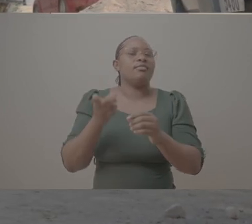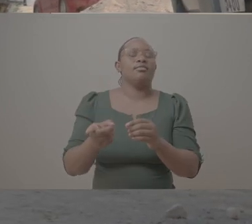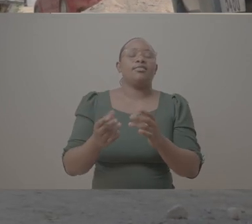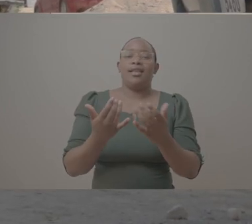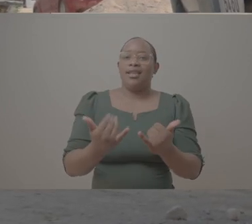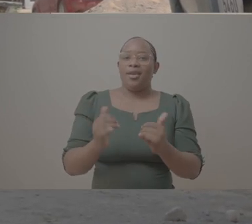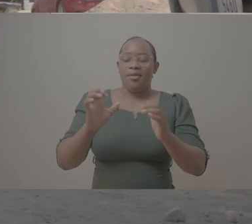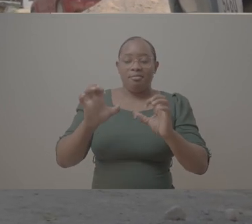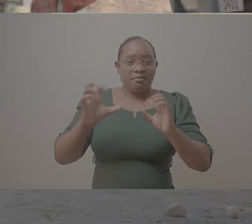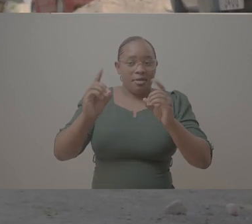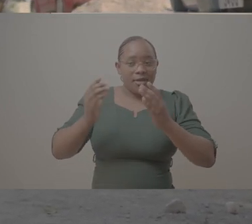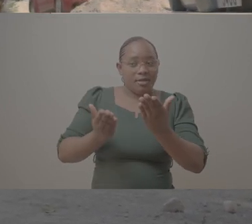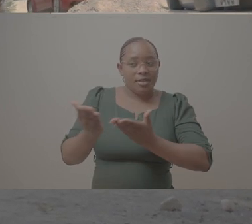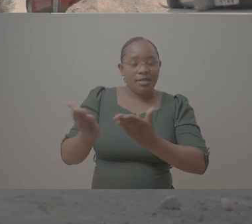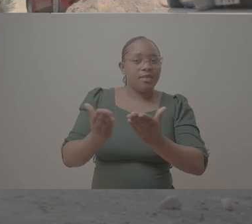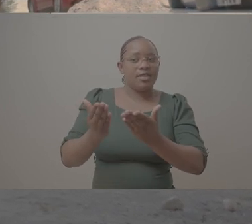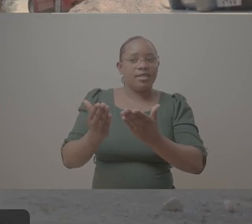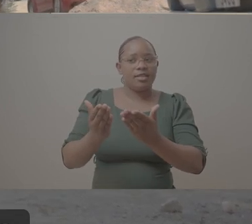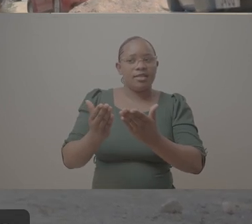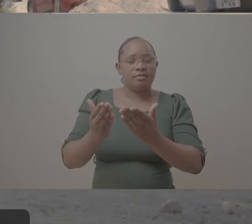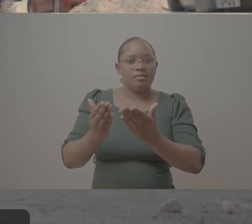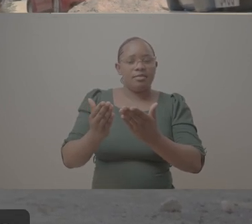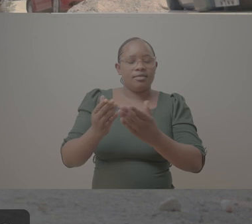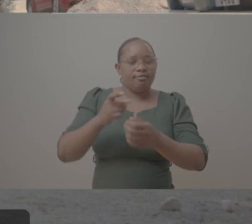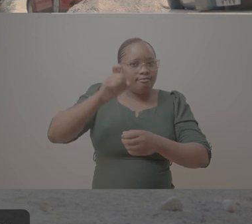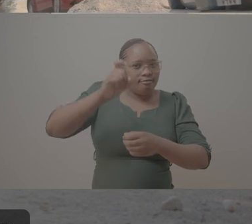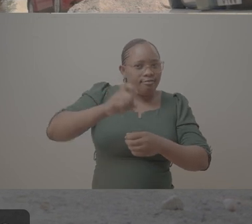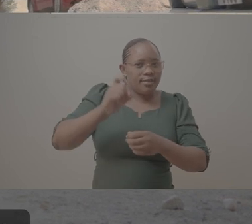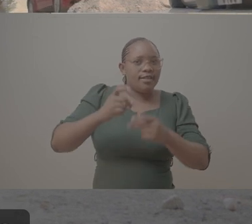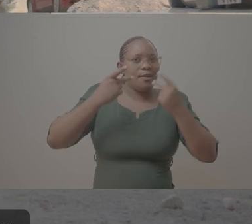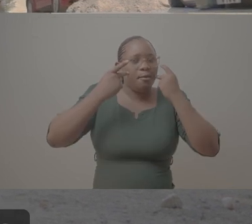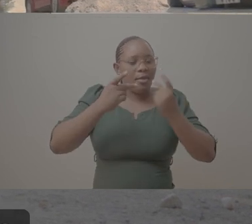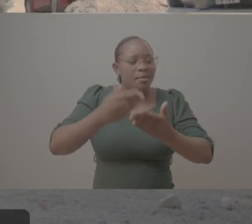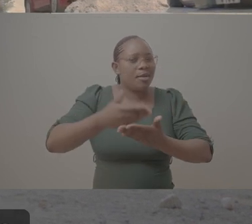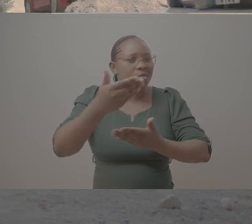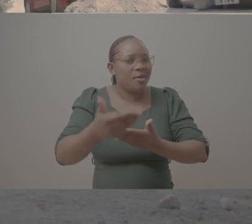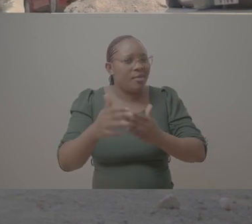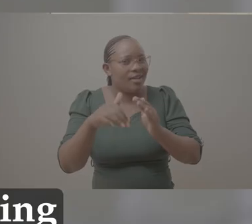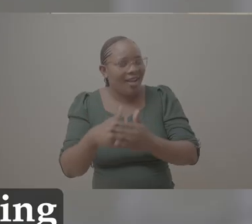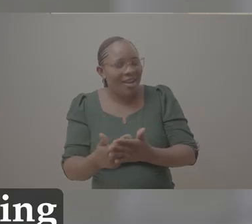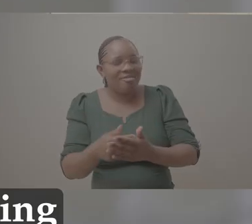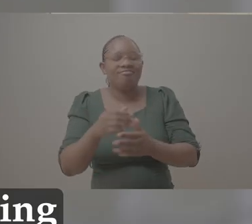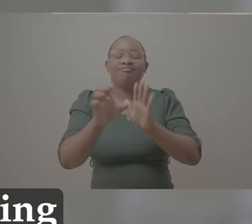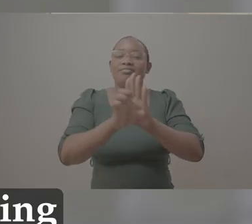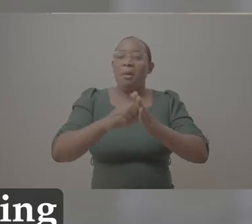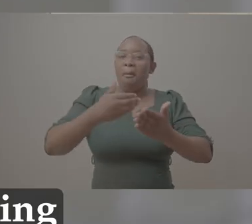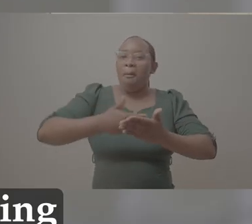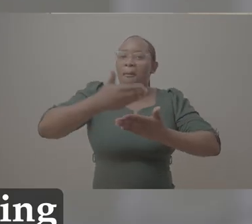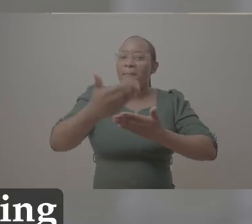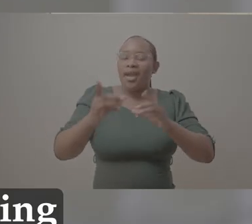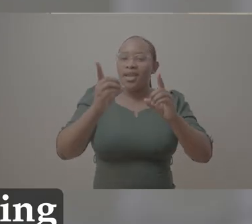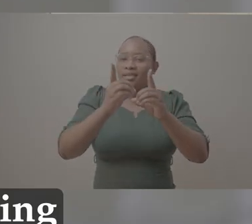services. So in order for these services to be provided, procurement has to be done. There's procurement